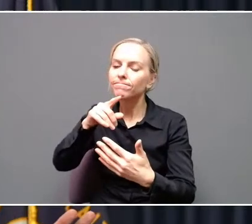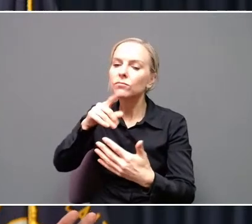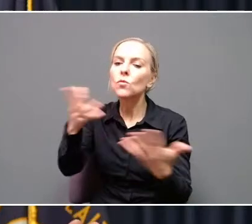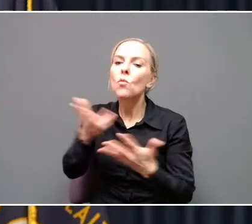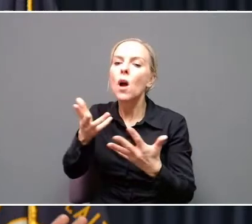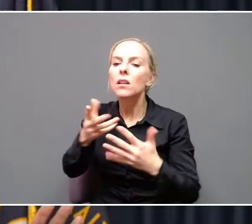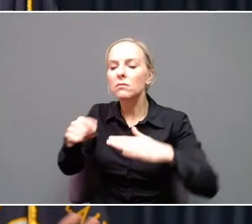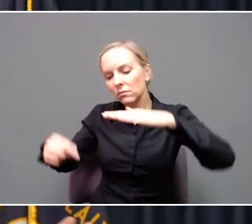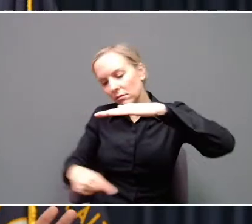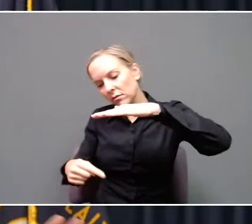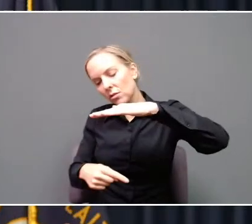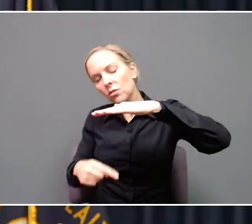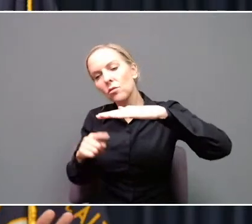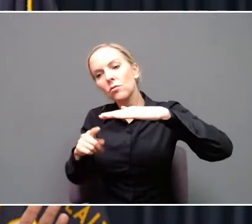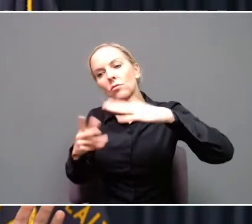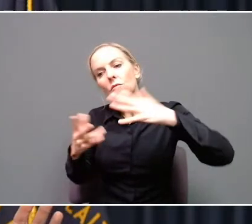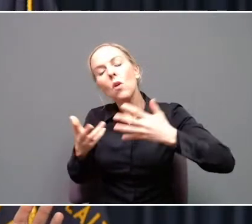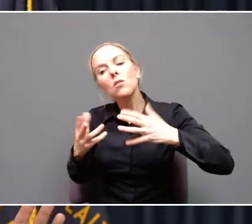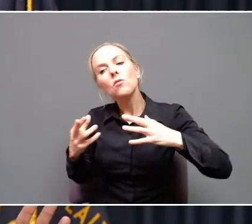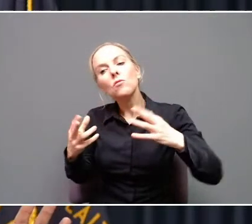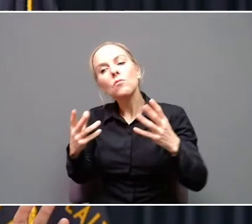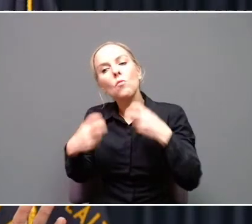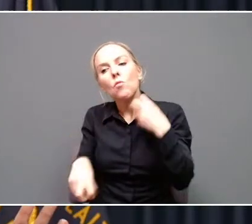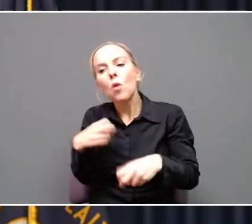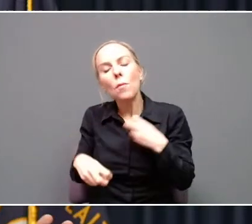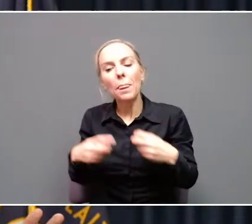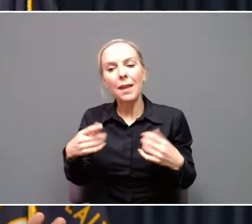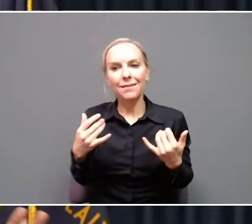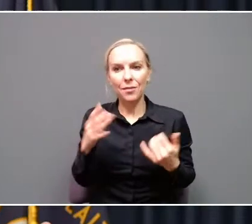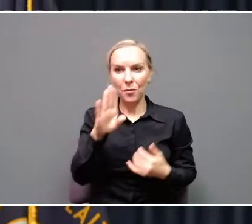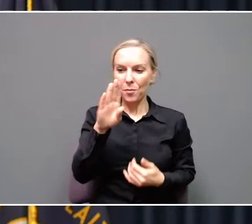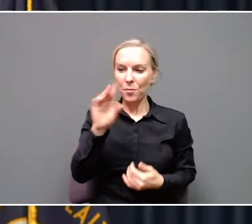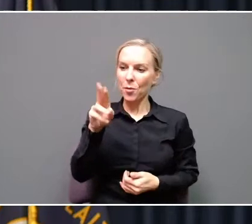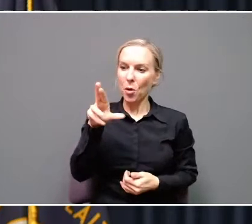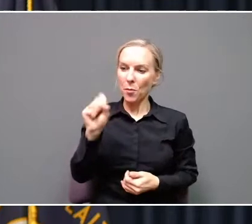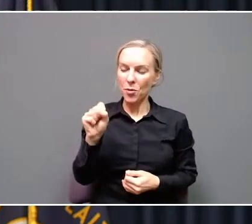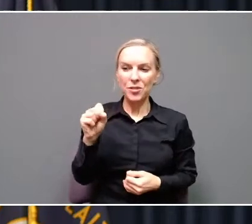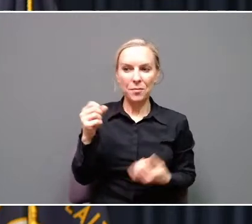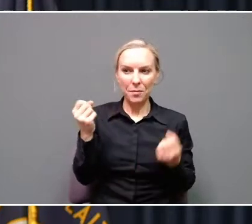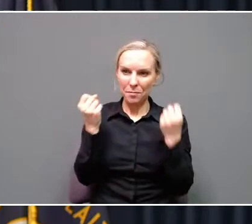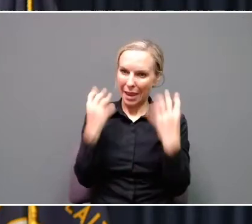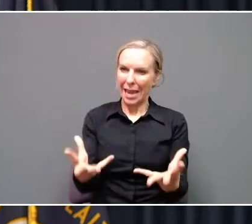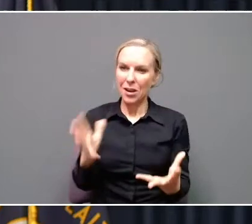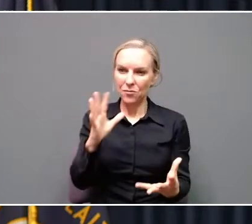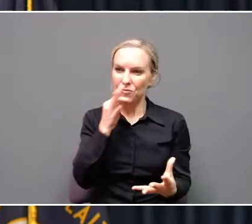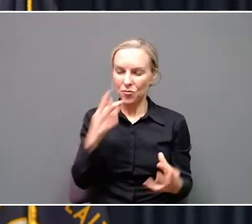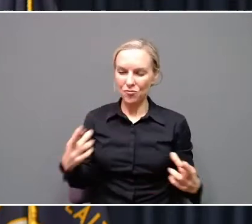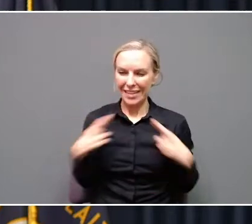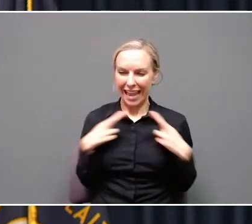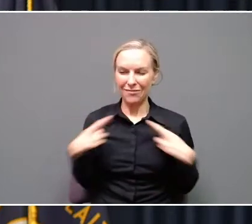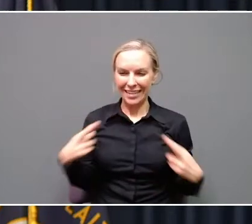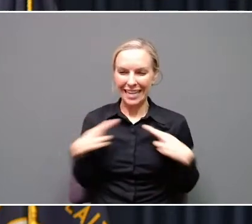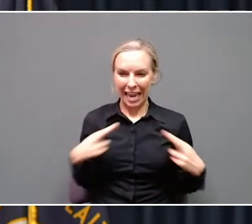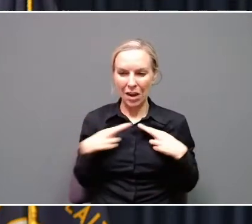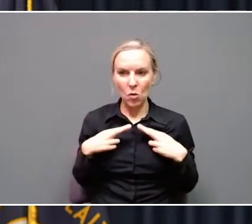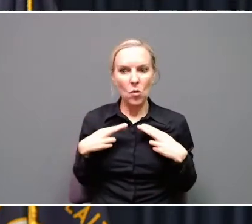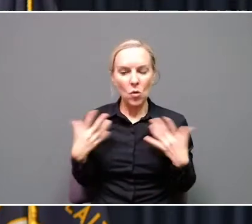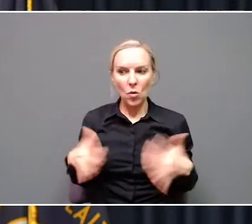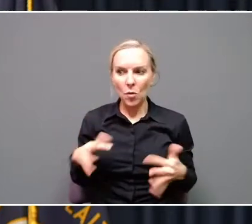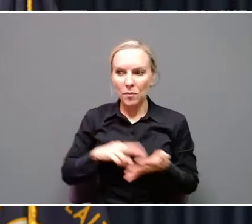that our boomers are retiring, the largest demographic in the history of the world, and that's going to make an impact.